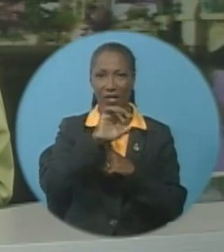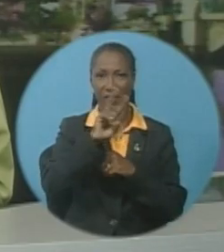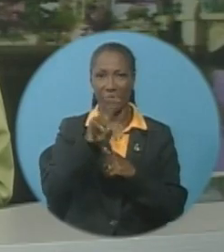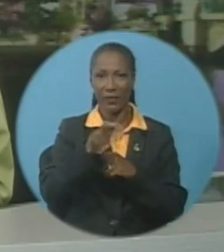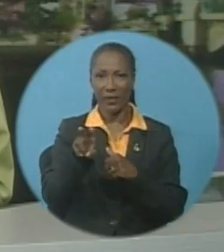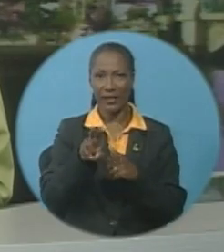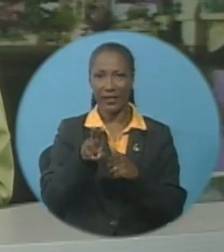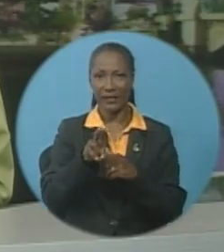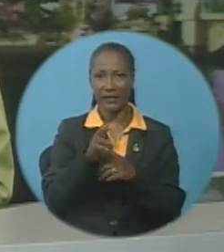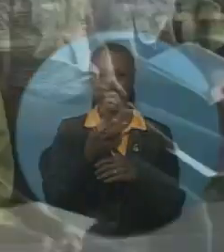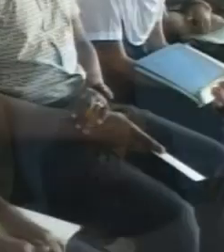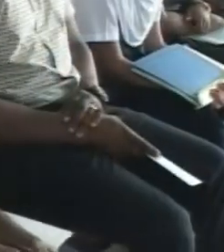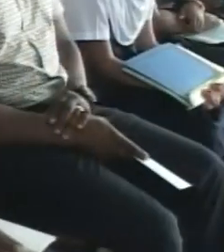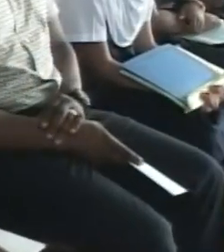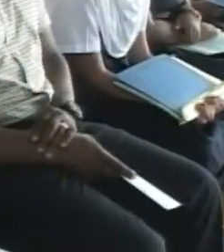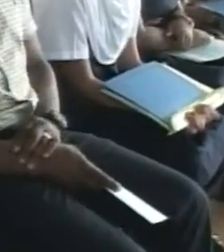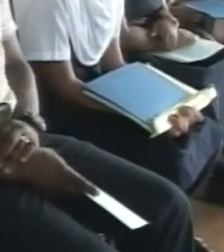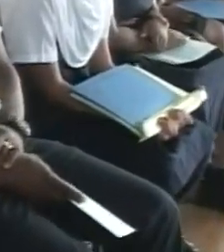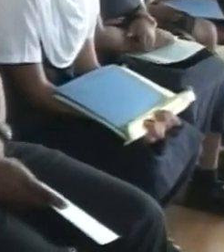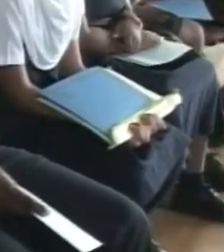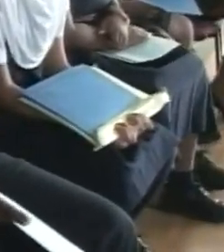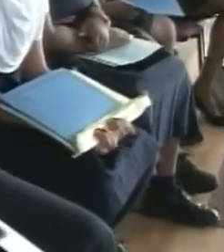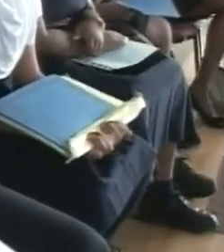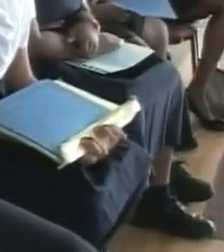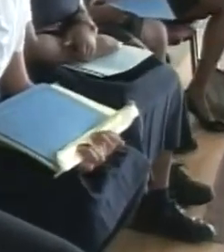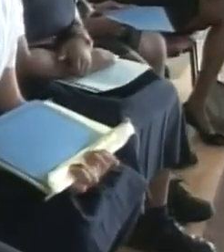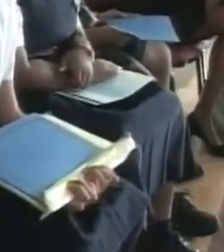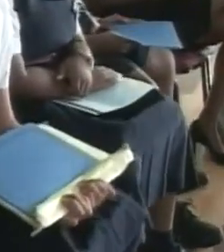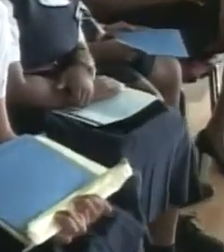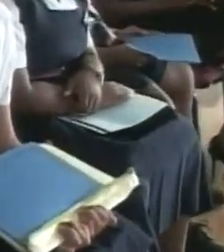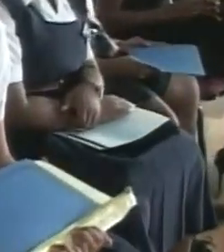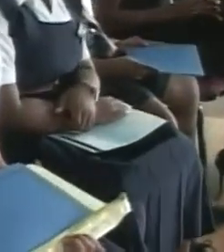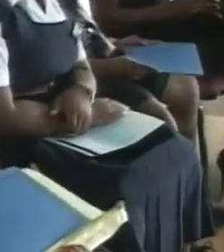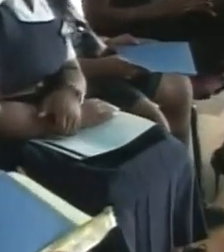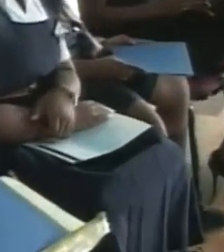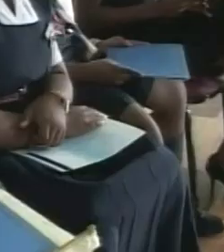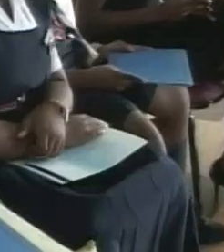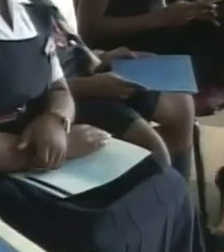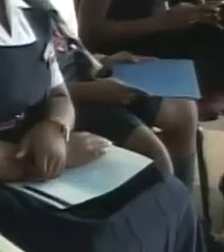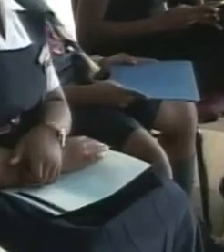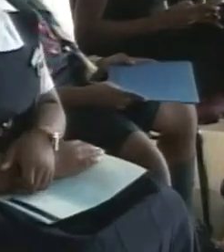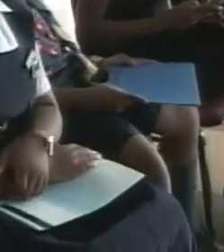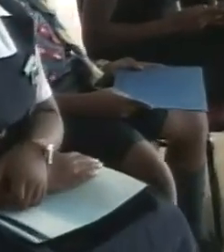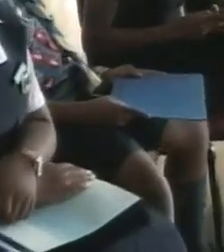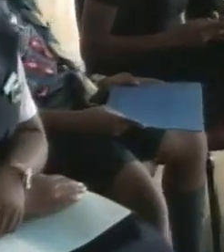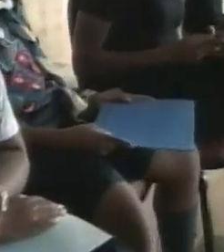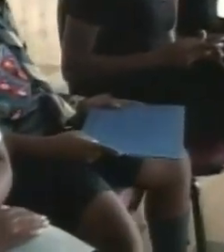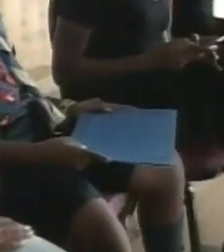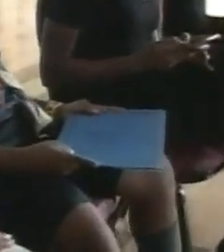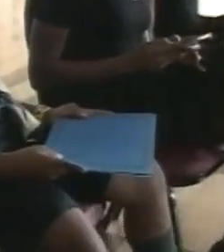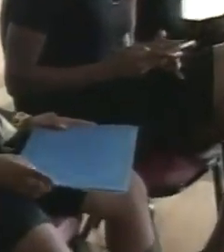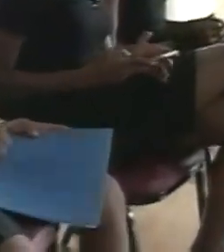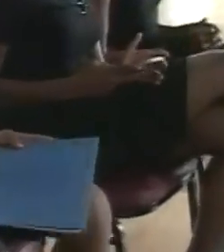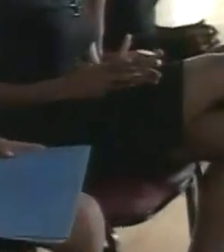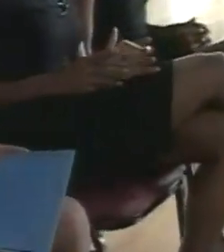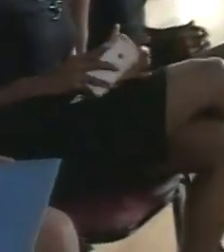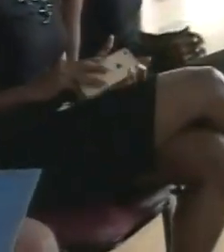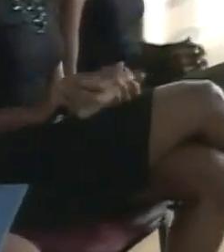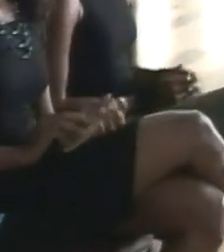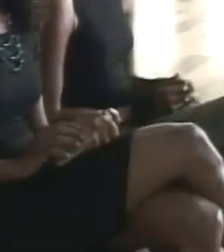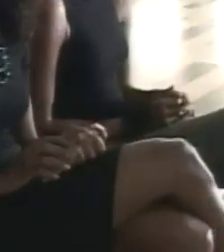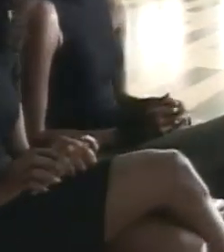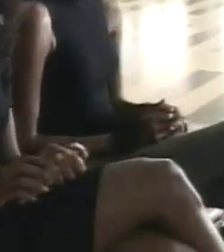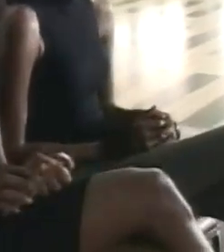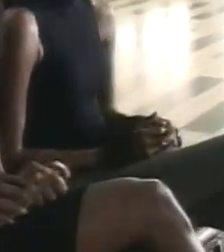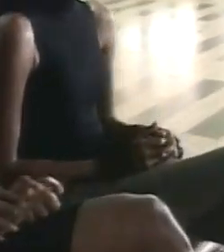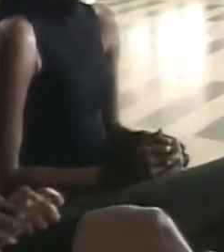secured 177 points to cop the first prize, a tour on board Island Safari, a catamaran cruise, a trophy and a